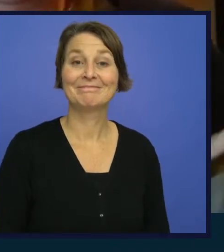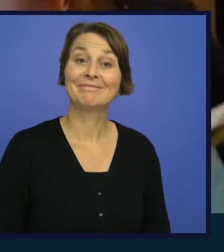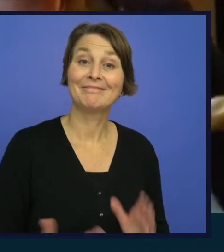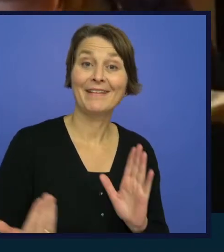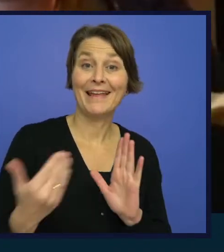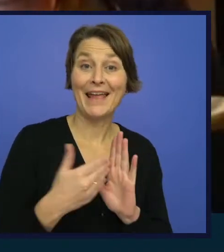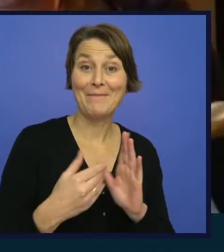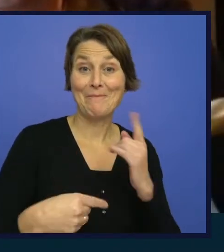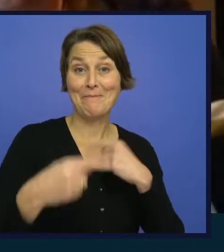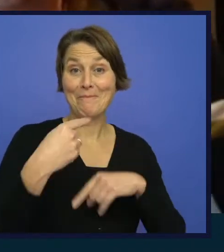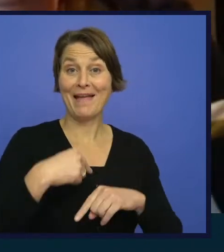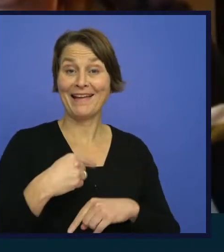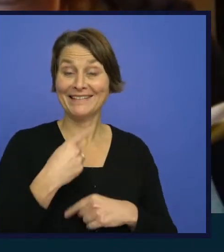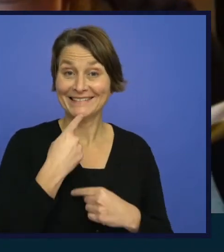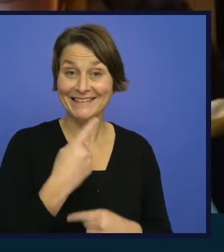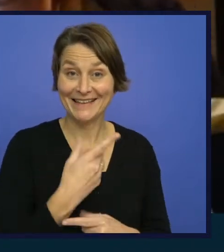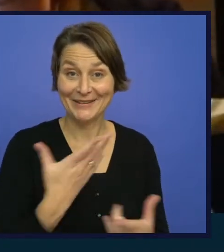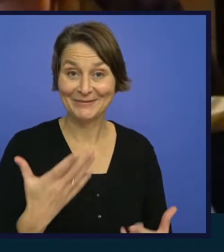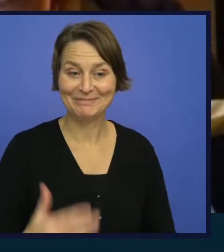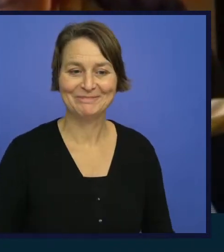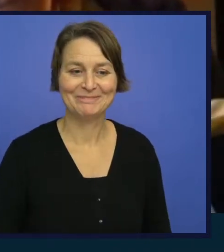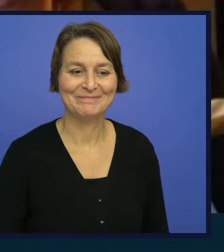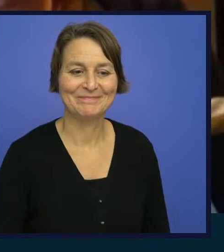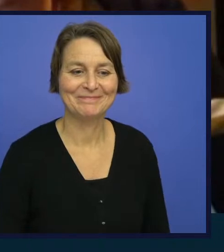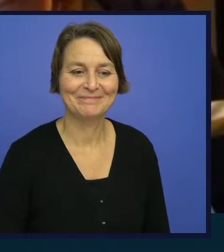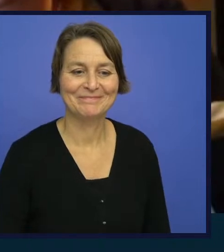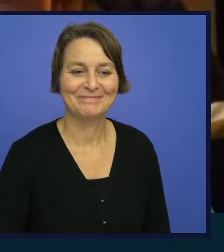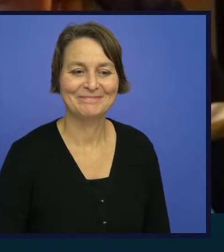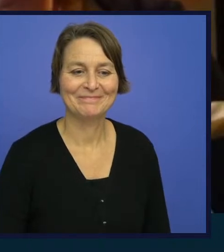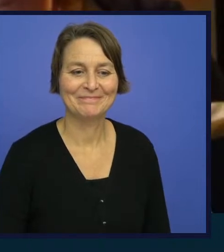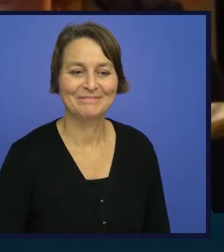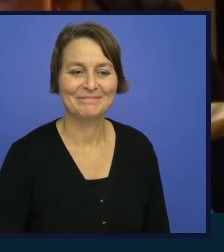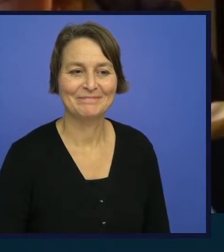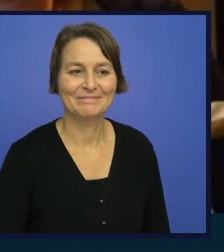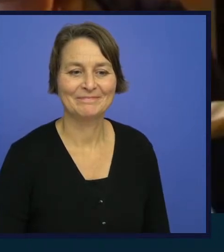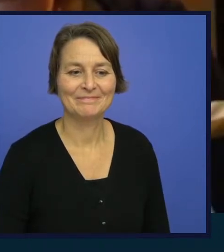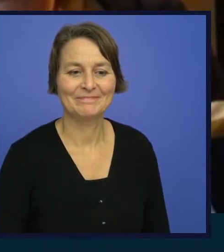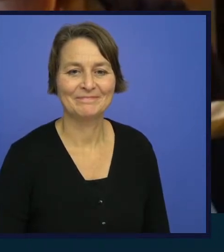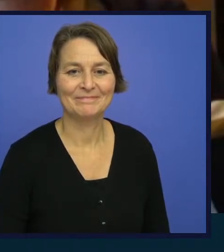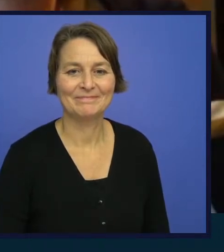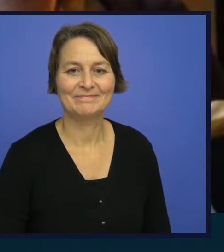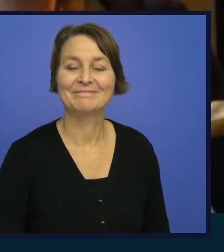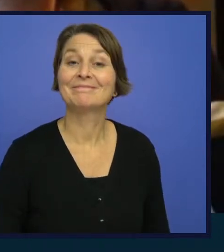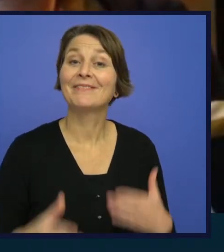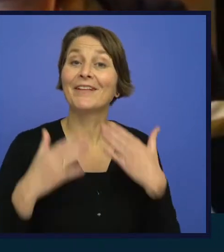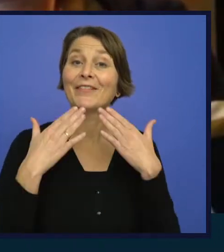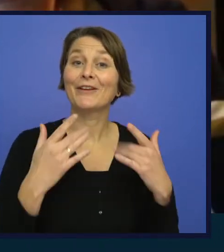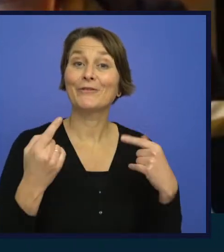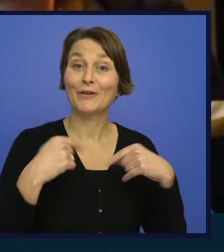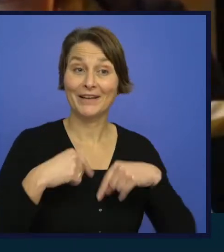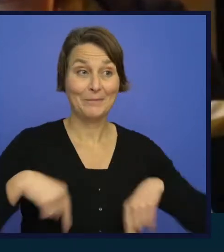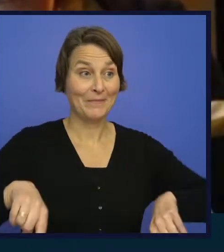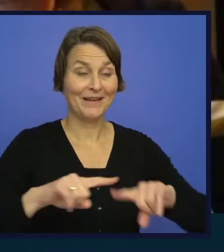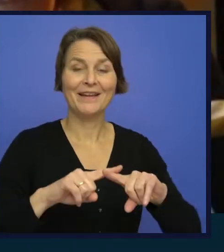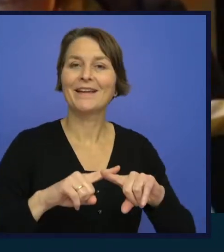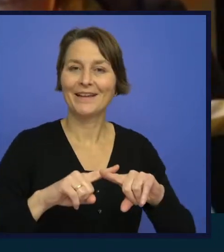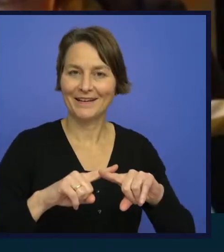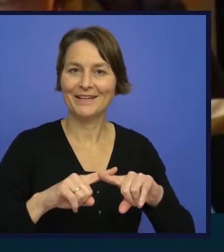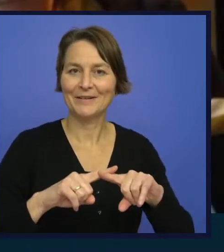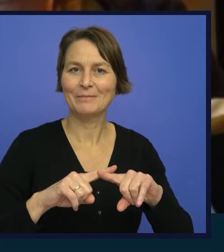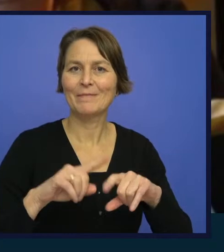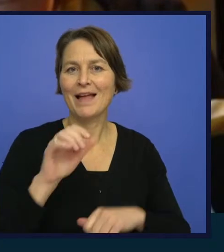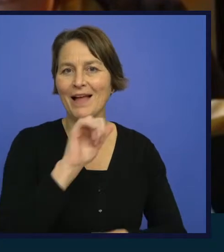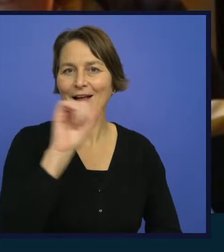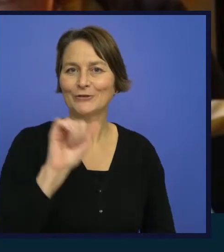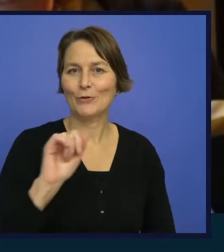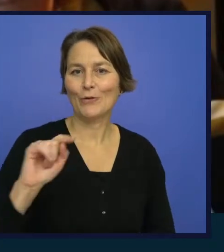better. Thank you so much for joining us again for yet another Azure Thursday. And tonight's session will feature two amazing speakers yet